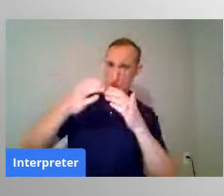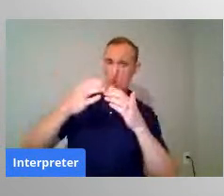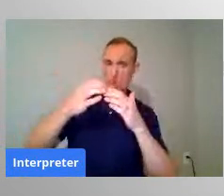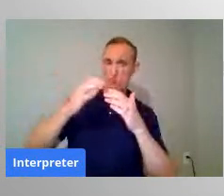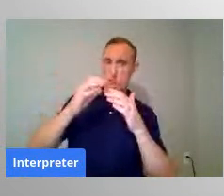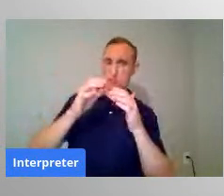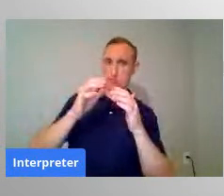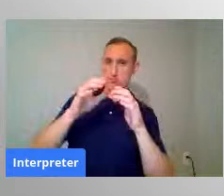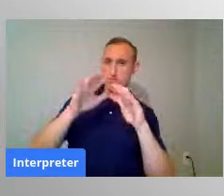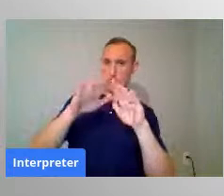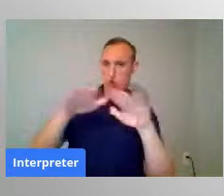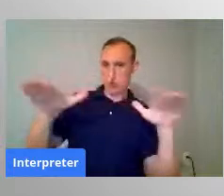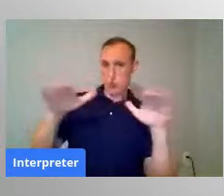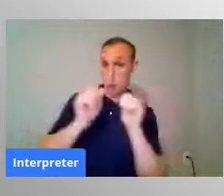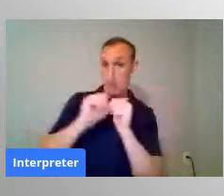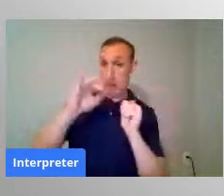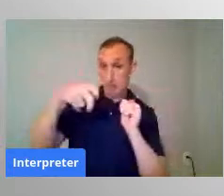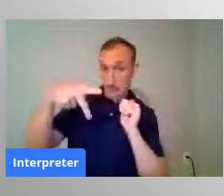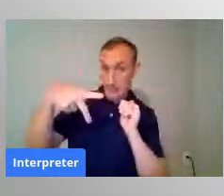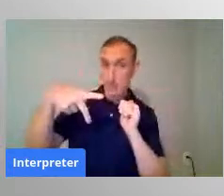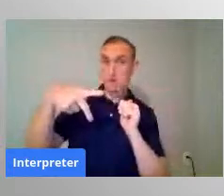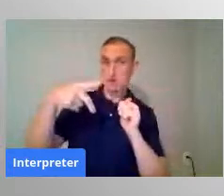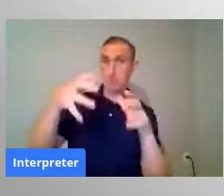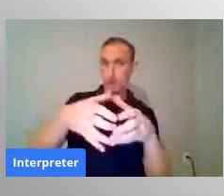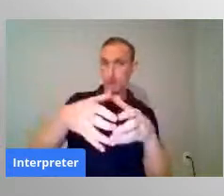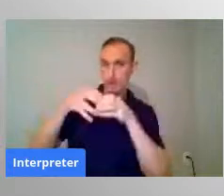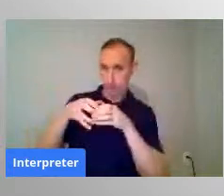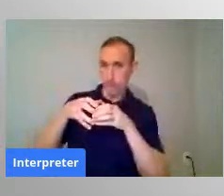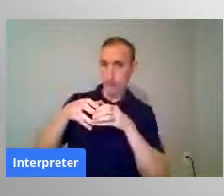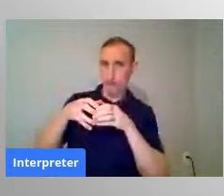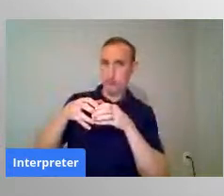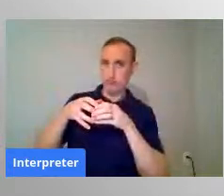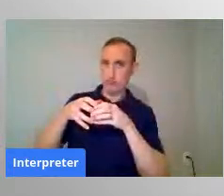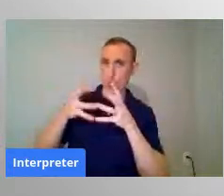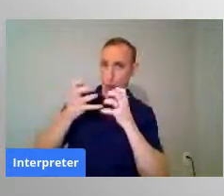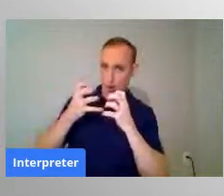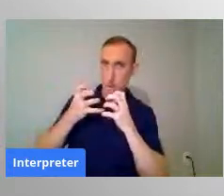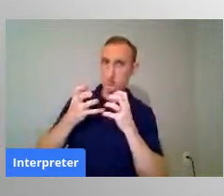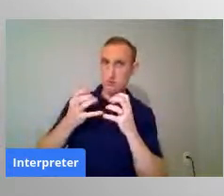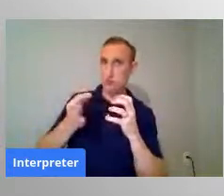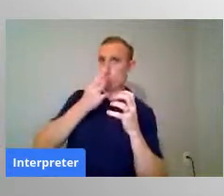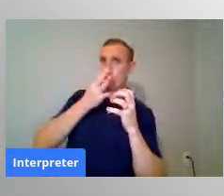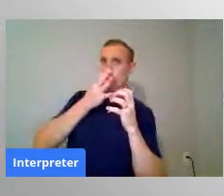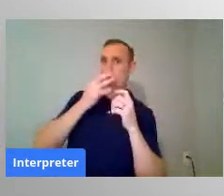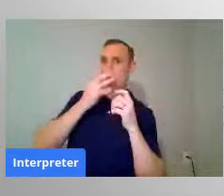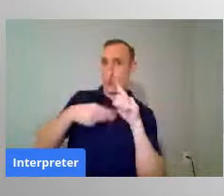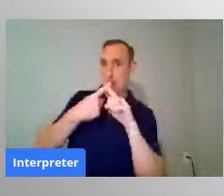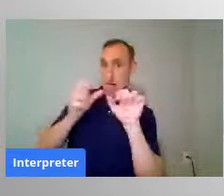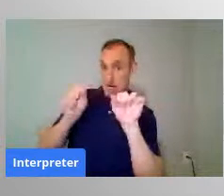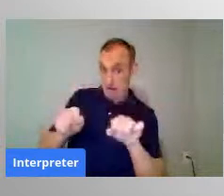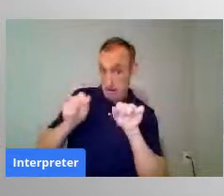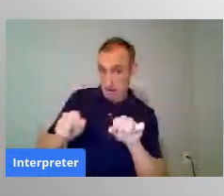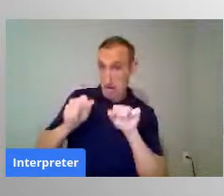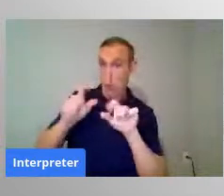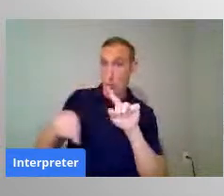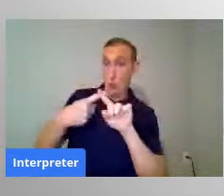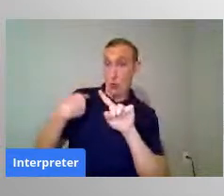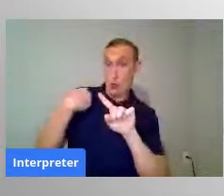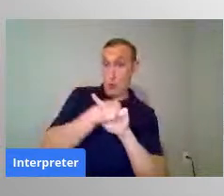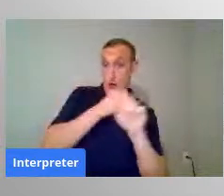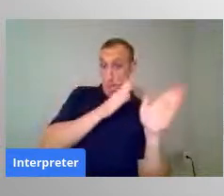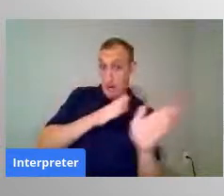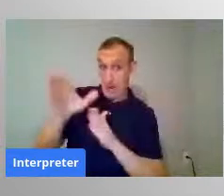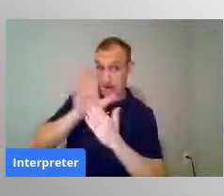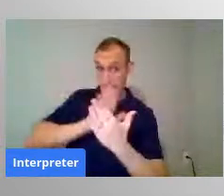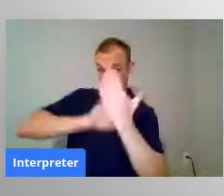yesterday and presented that same information, that we will begin in the beginning of the planning process to return,